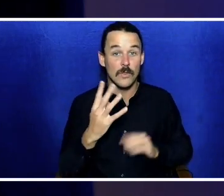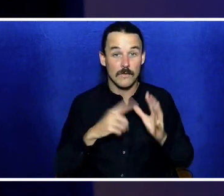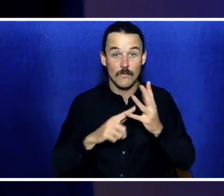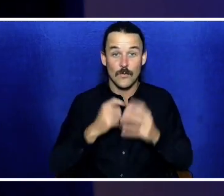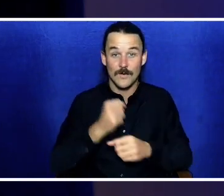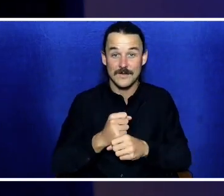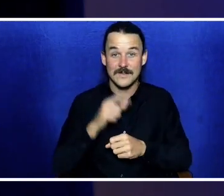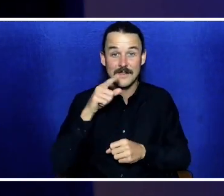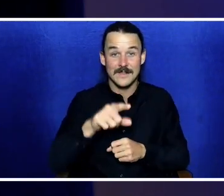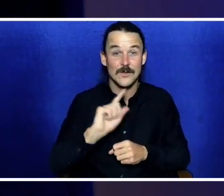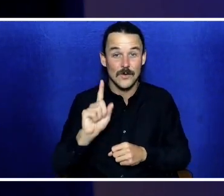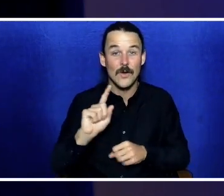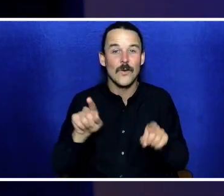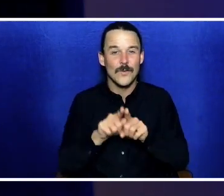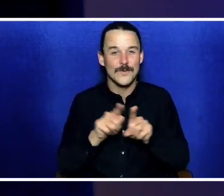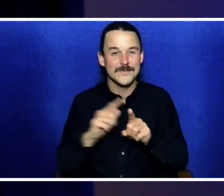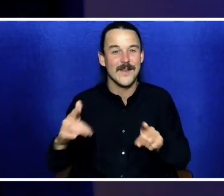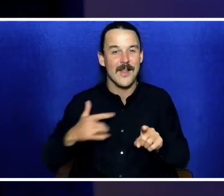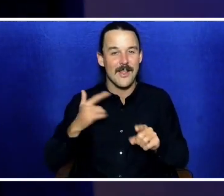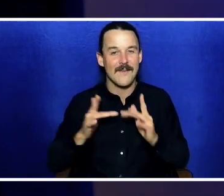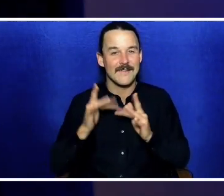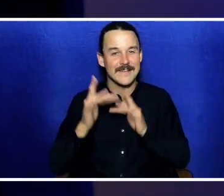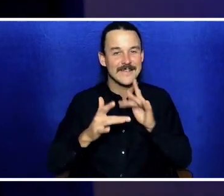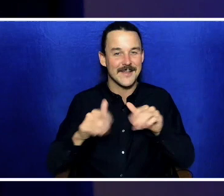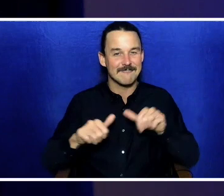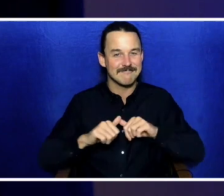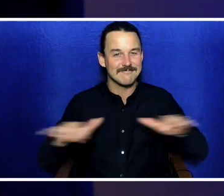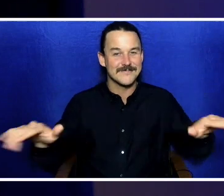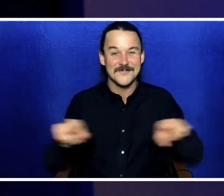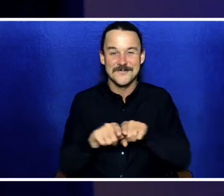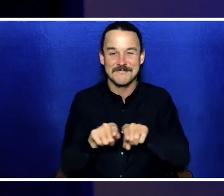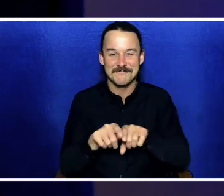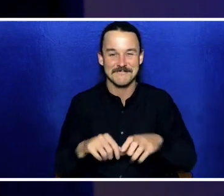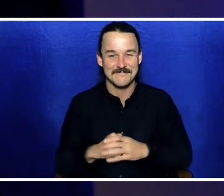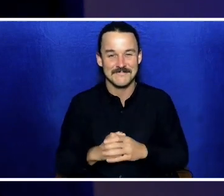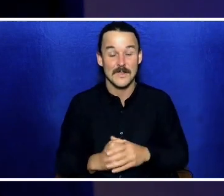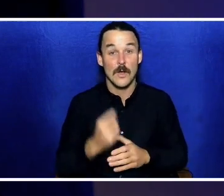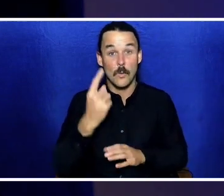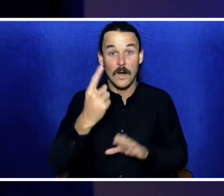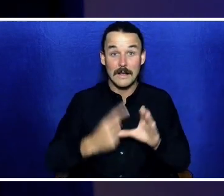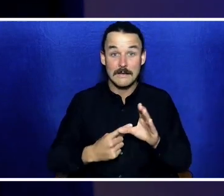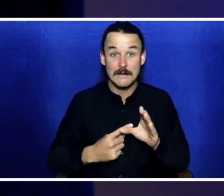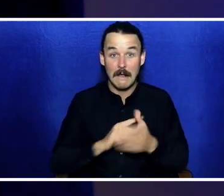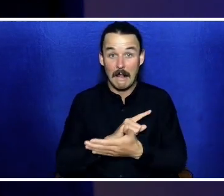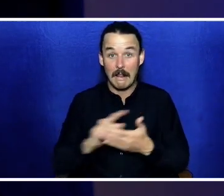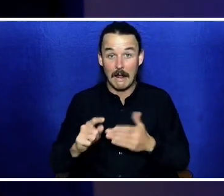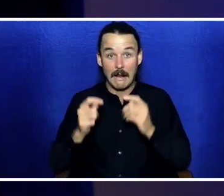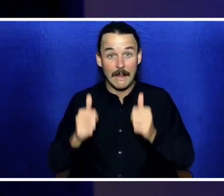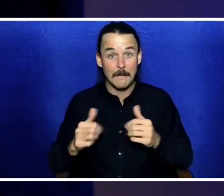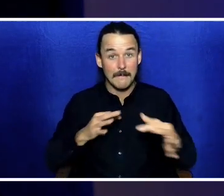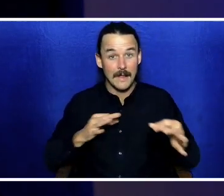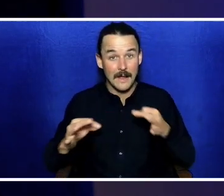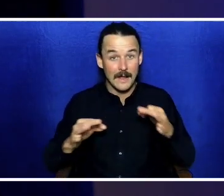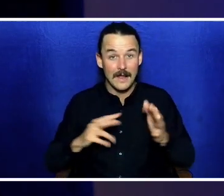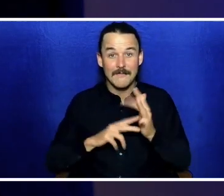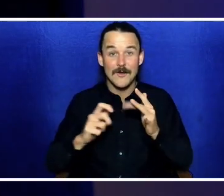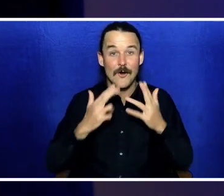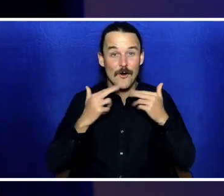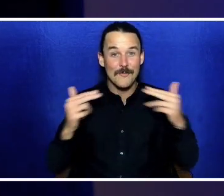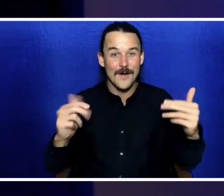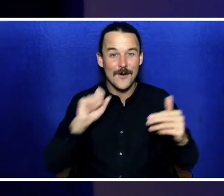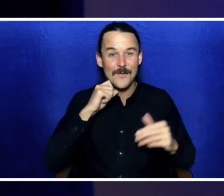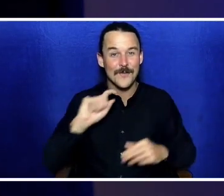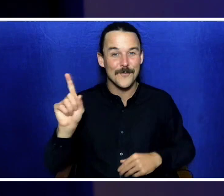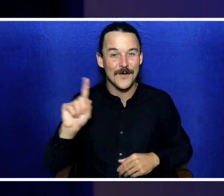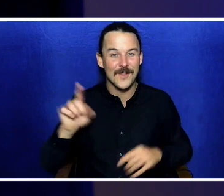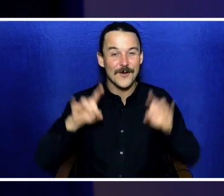be live streamed as well. Now, a year later than planned, Victorian Opera will stage the Australian